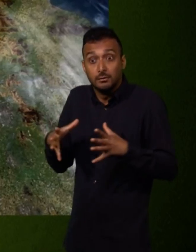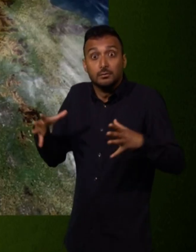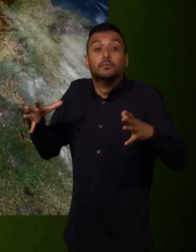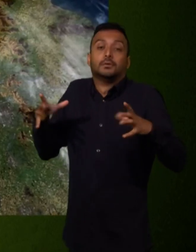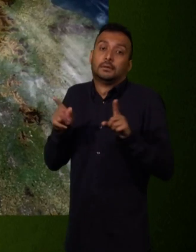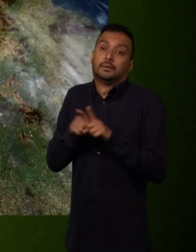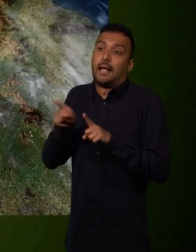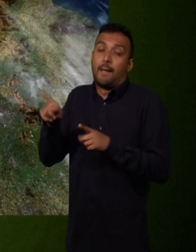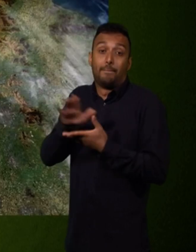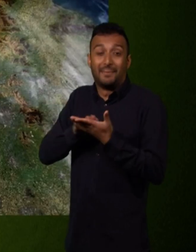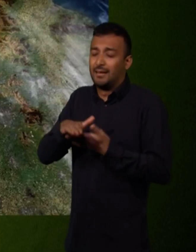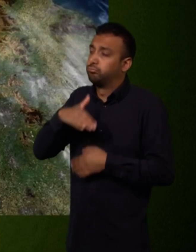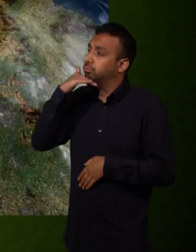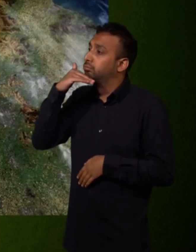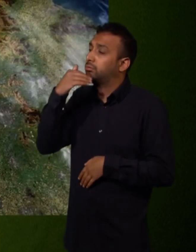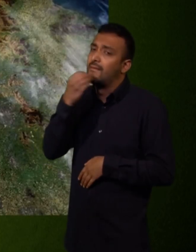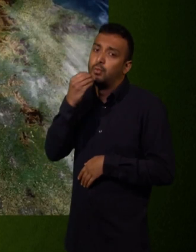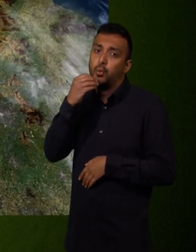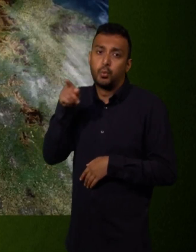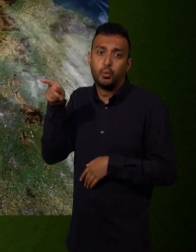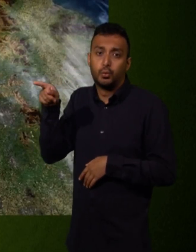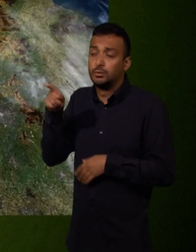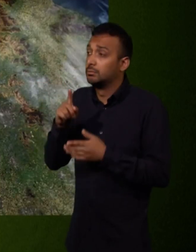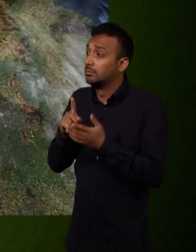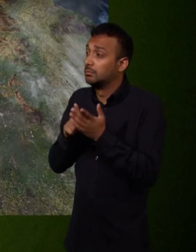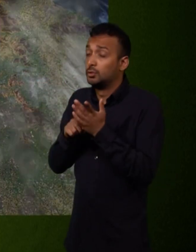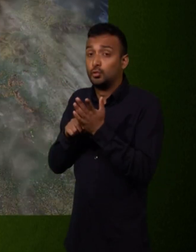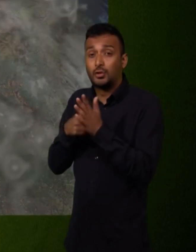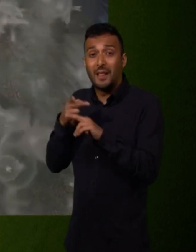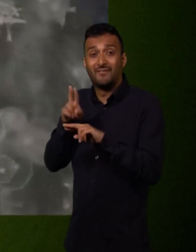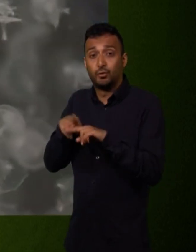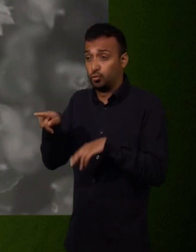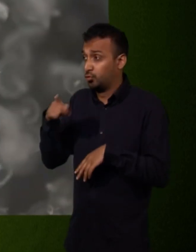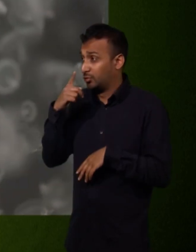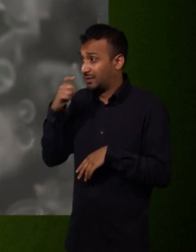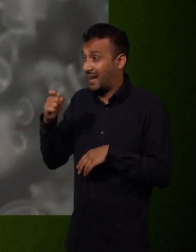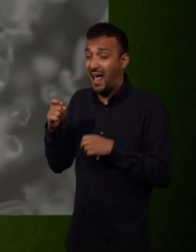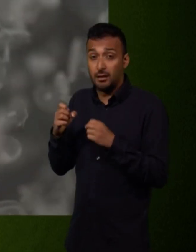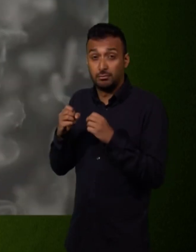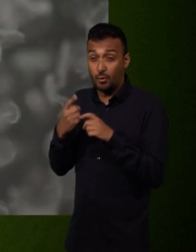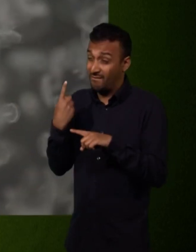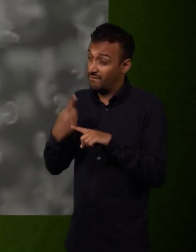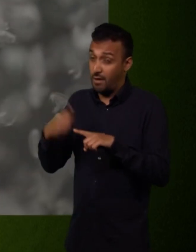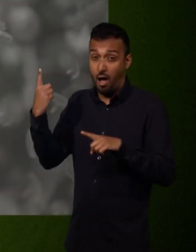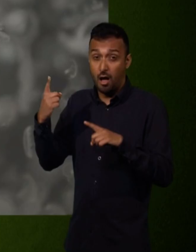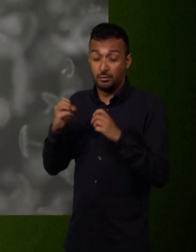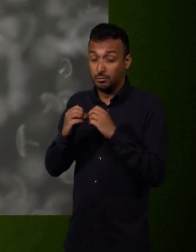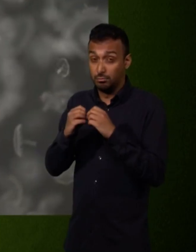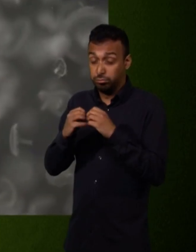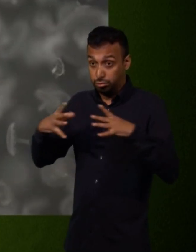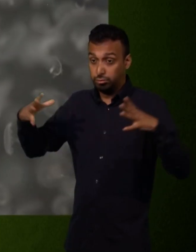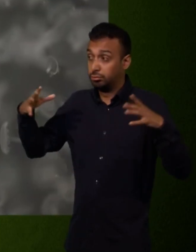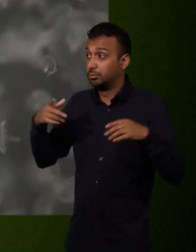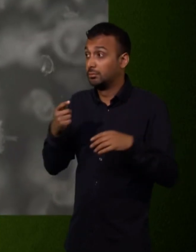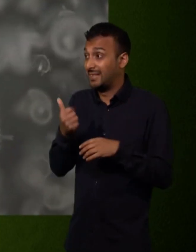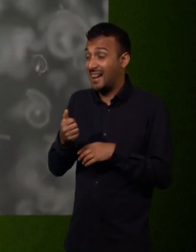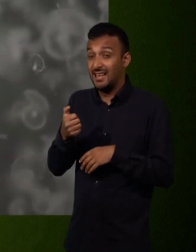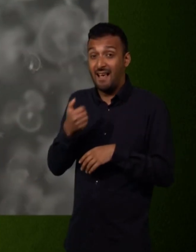And with food in such abundance, the jellyfish can grow rapidly, nearly 6 millimetres a day.